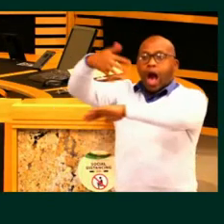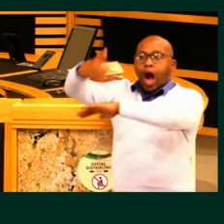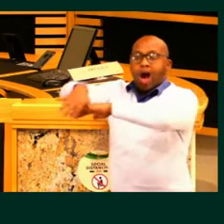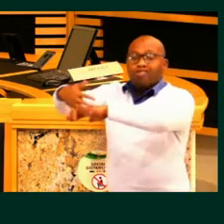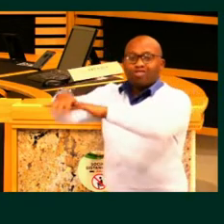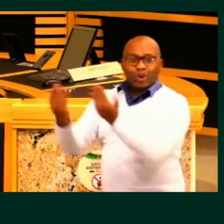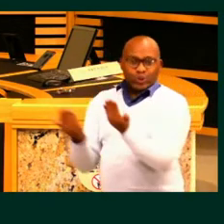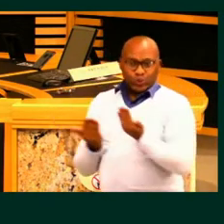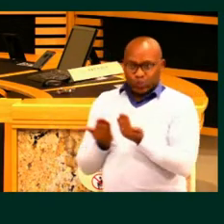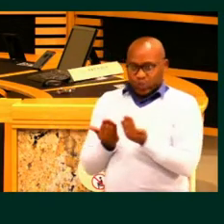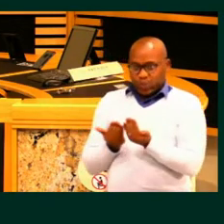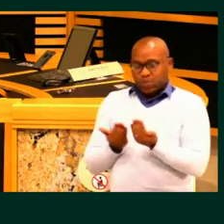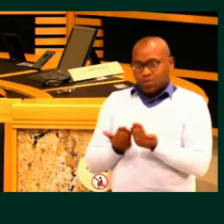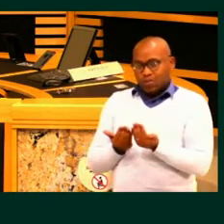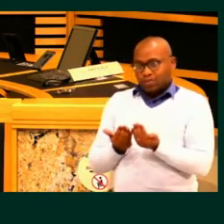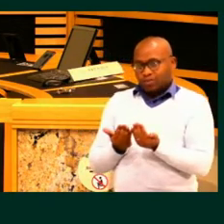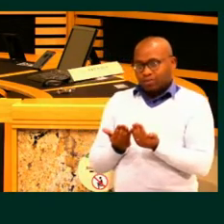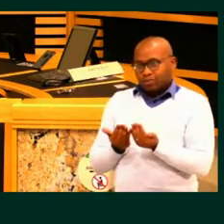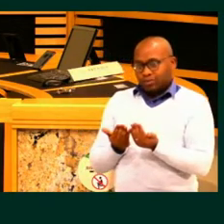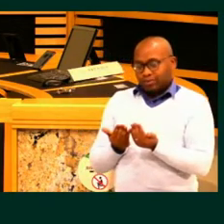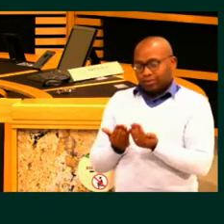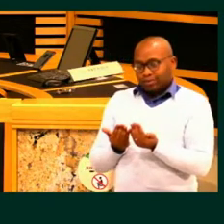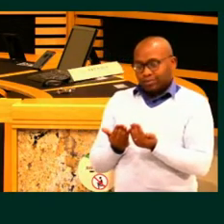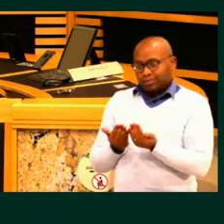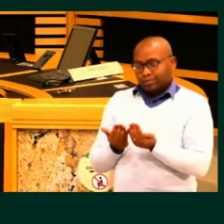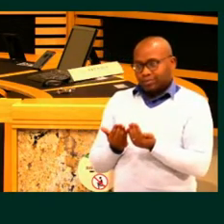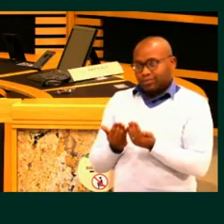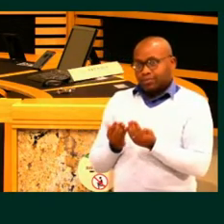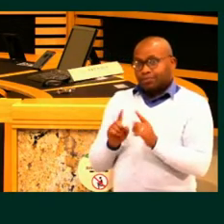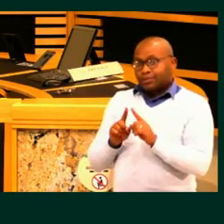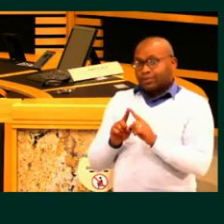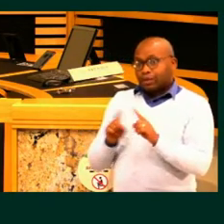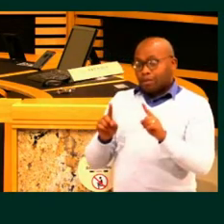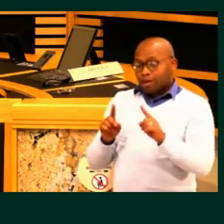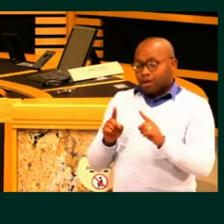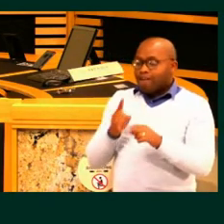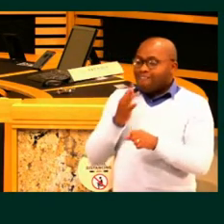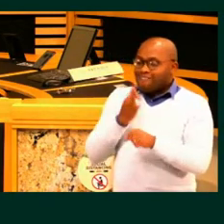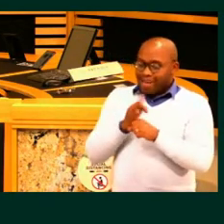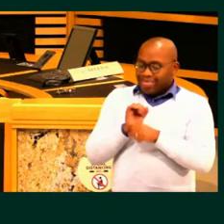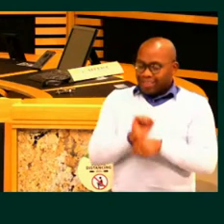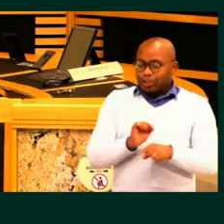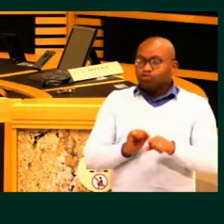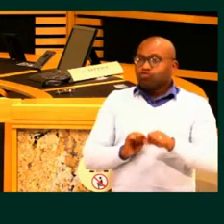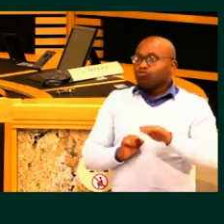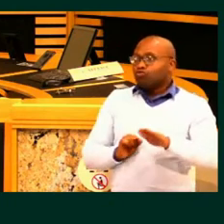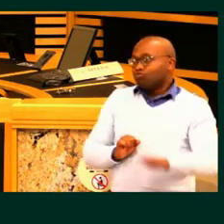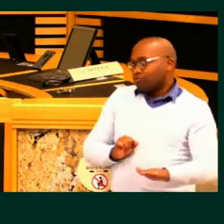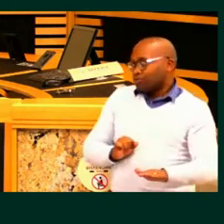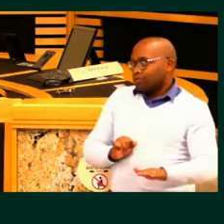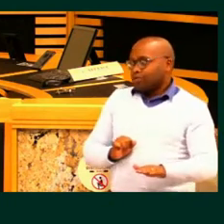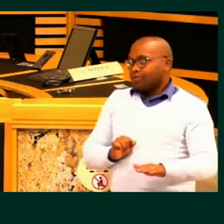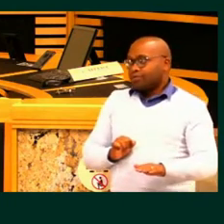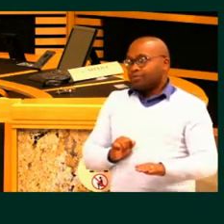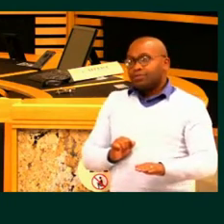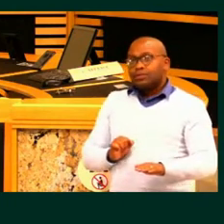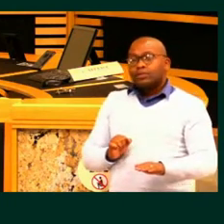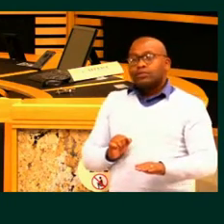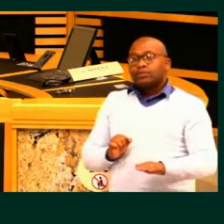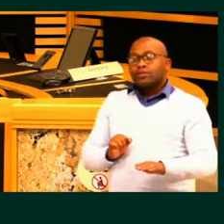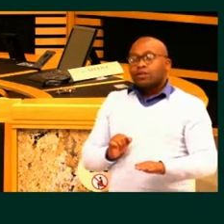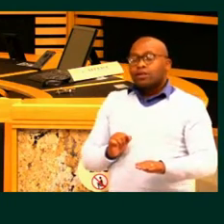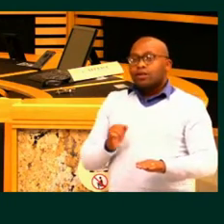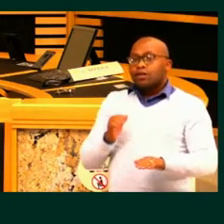the school and the father of the kid is not the one that is in love with the mother